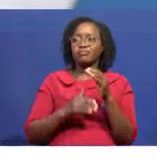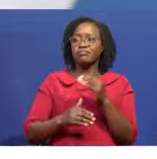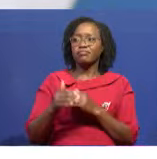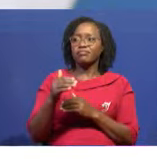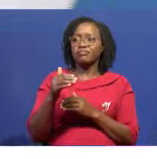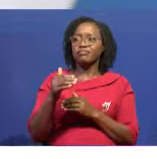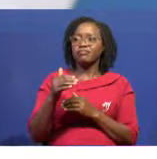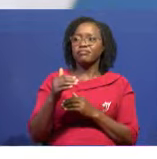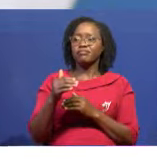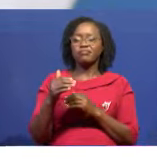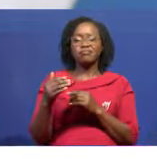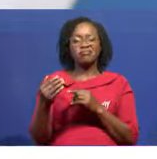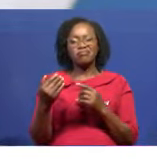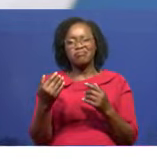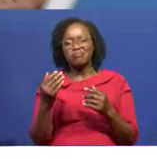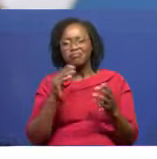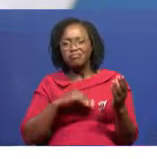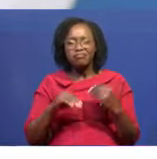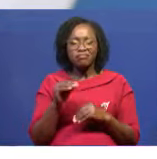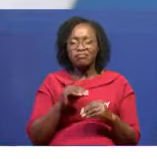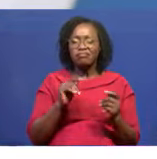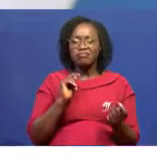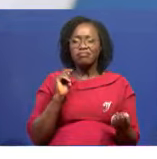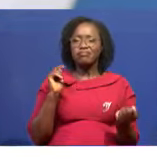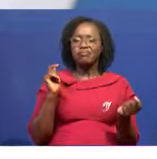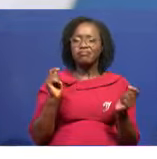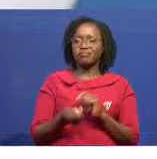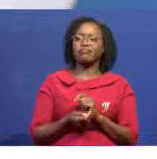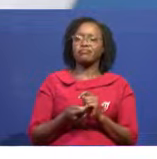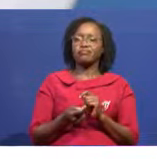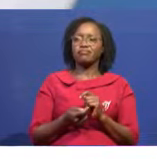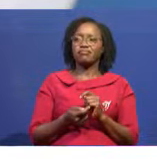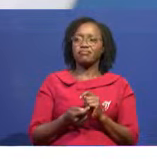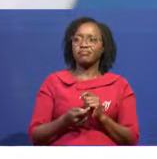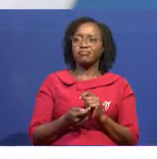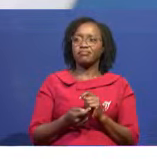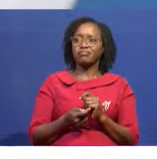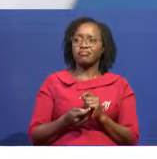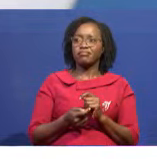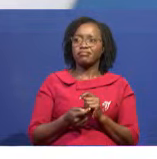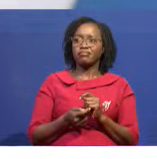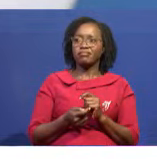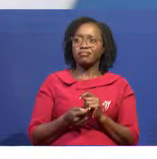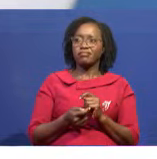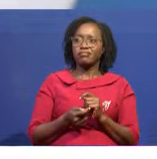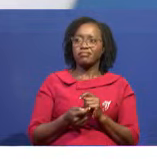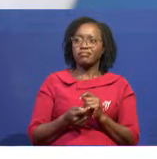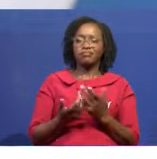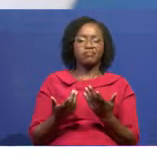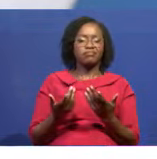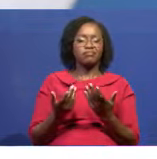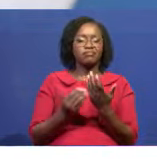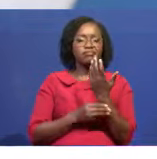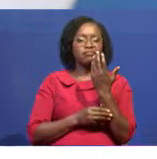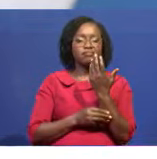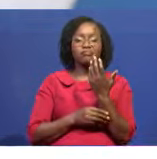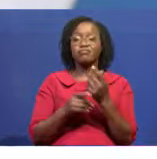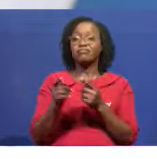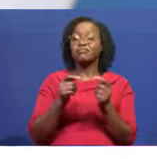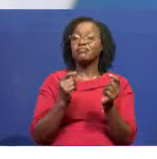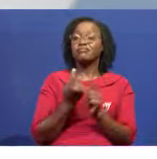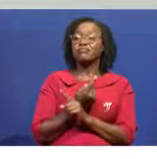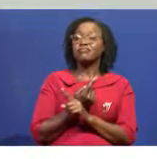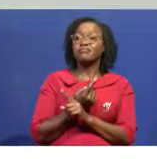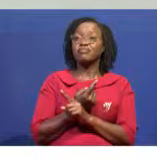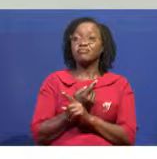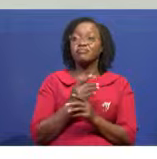the allegations of corruption to something else that is not really on maladministration. Yes. And